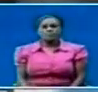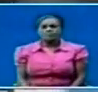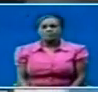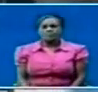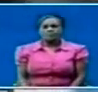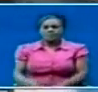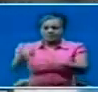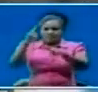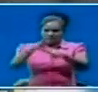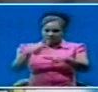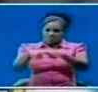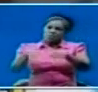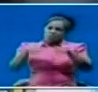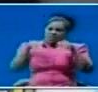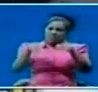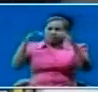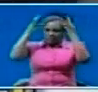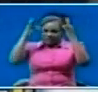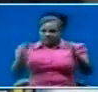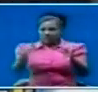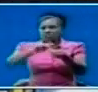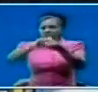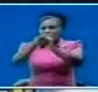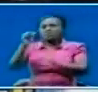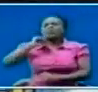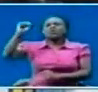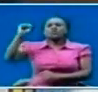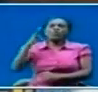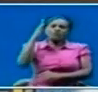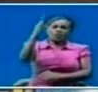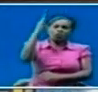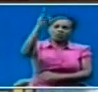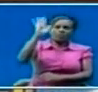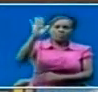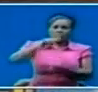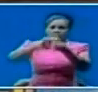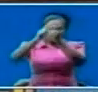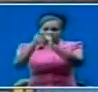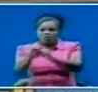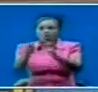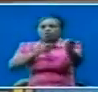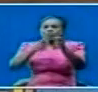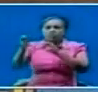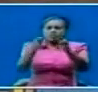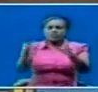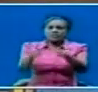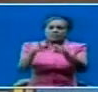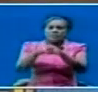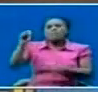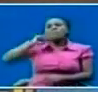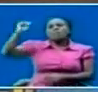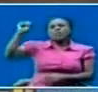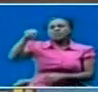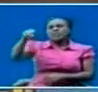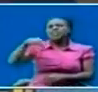He sat pensively awaiting a verdict that will shape his political future. Transitioning from a managerial background into politics has not